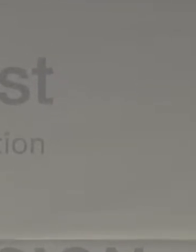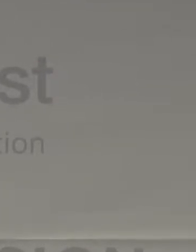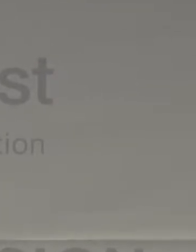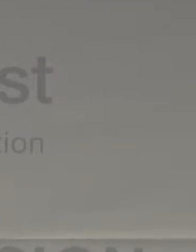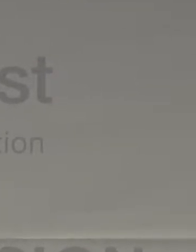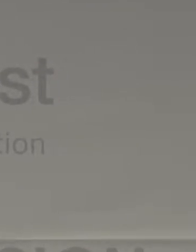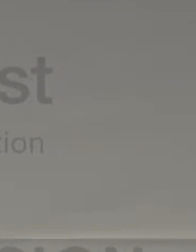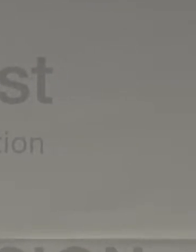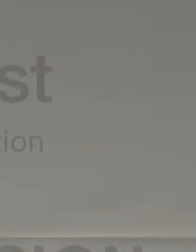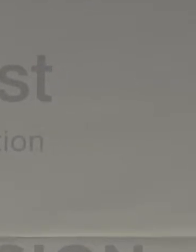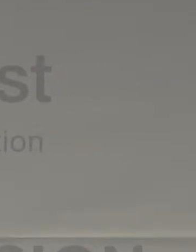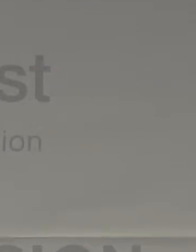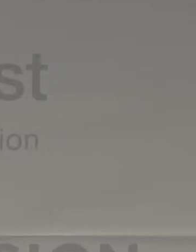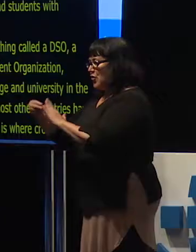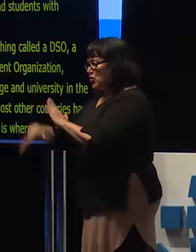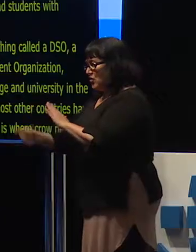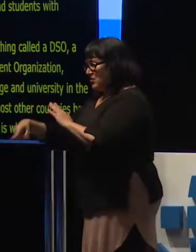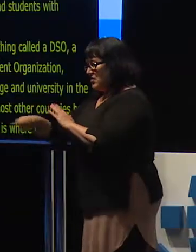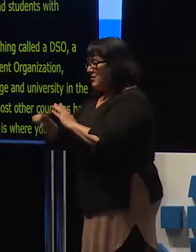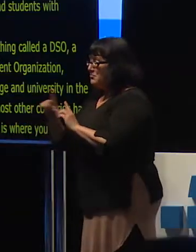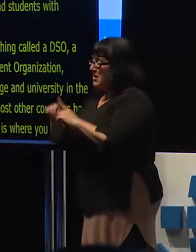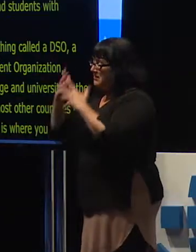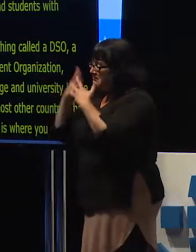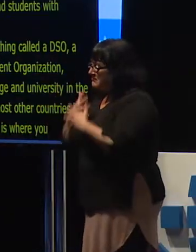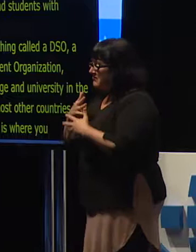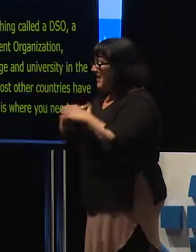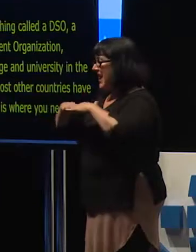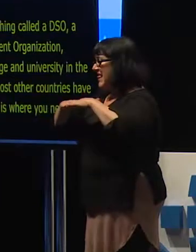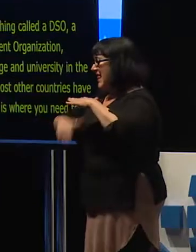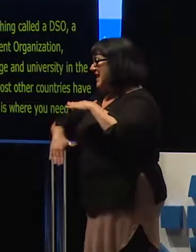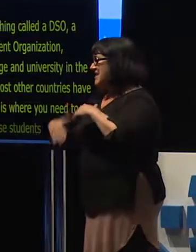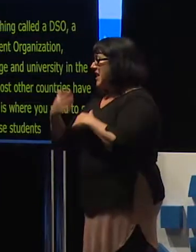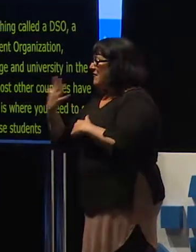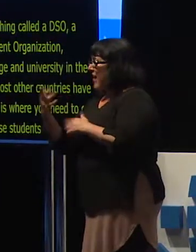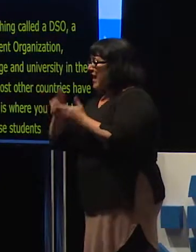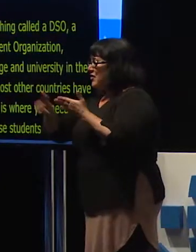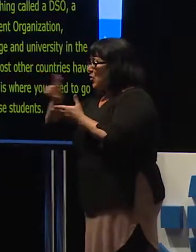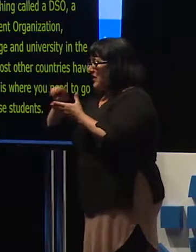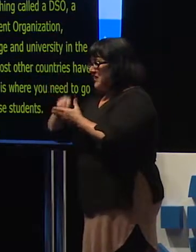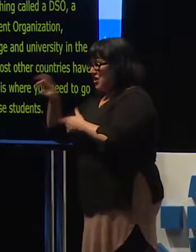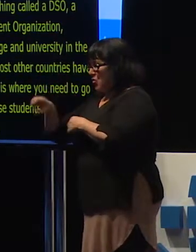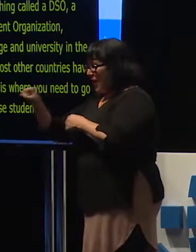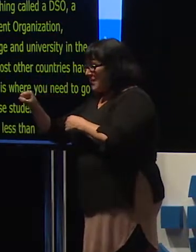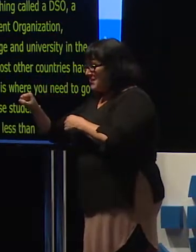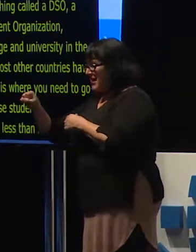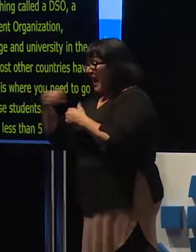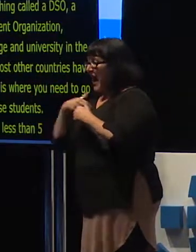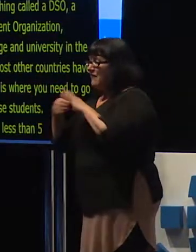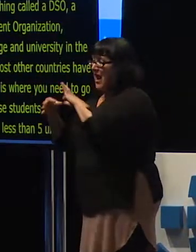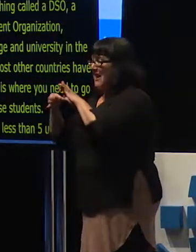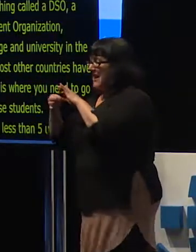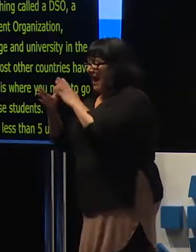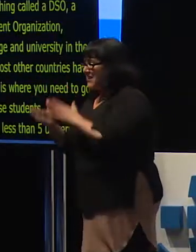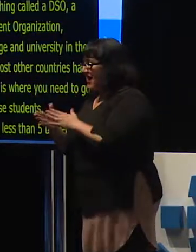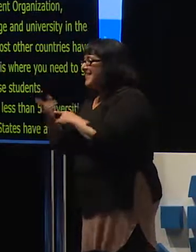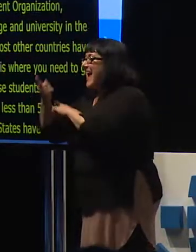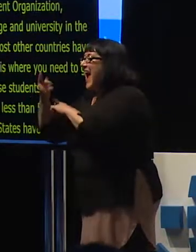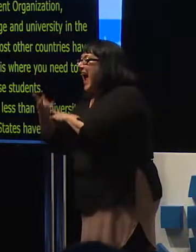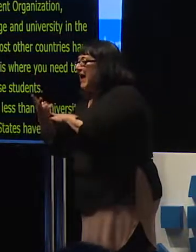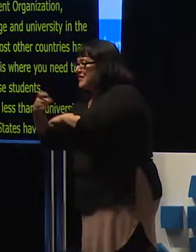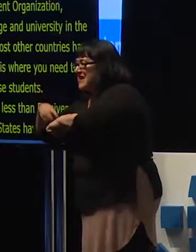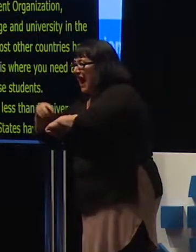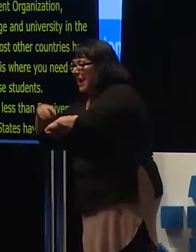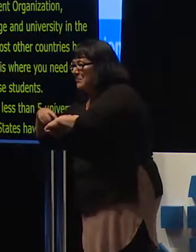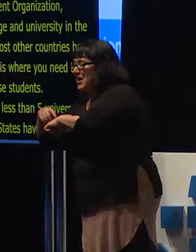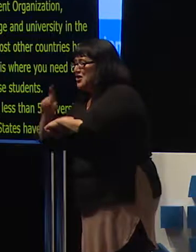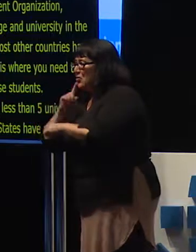those students. Unfortunately, less than 5 universities in the United States have a liaison half-time to